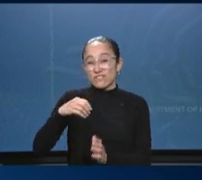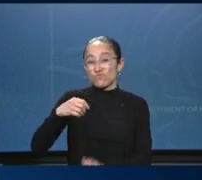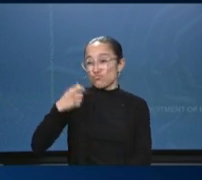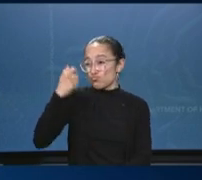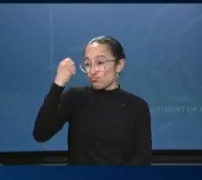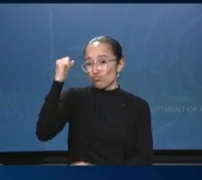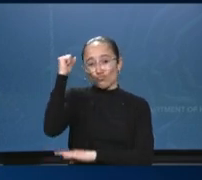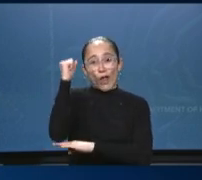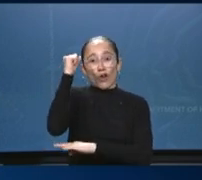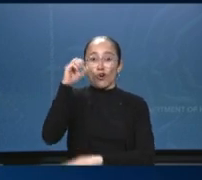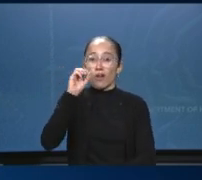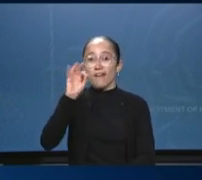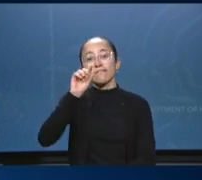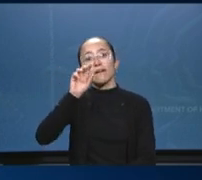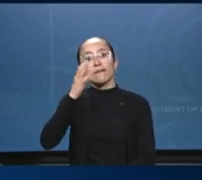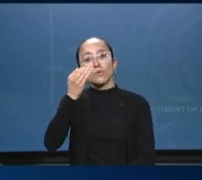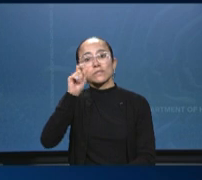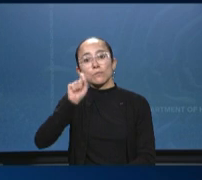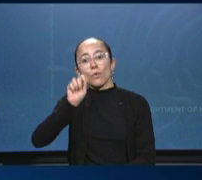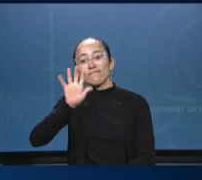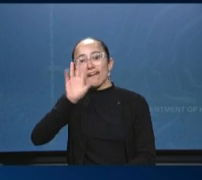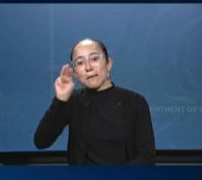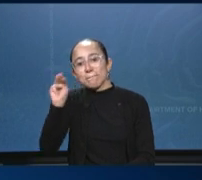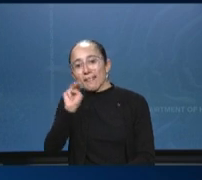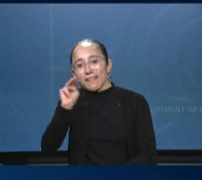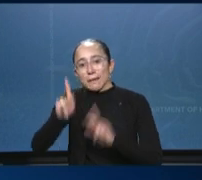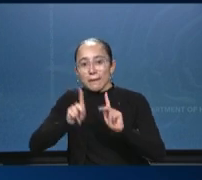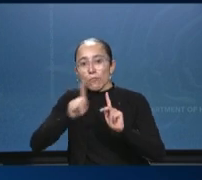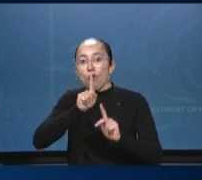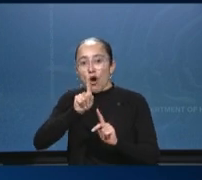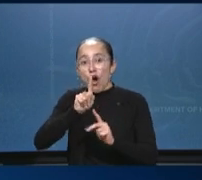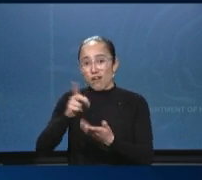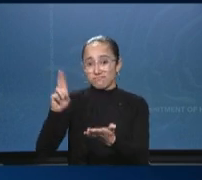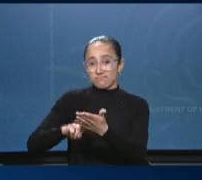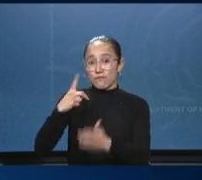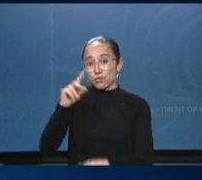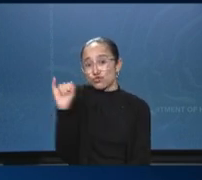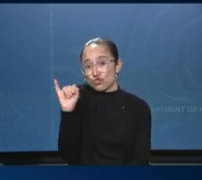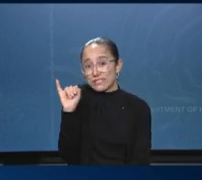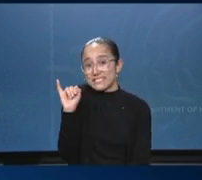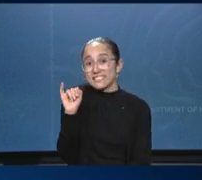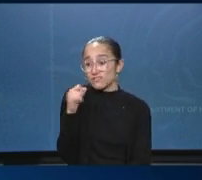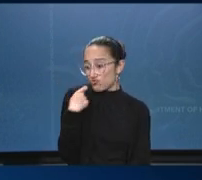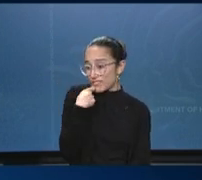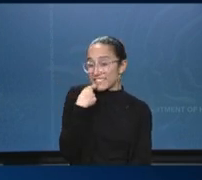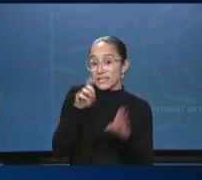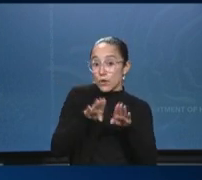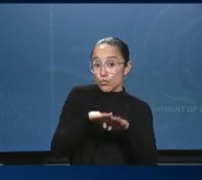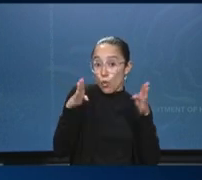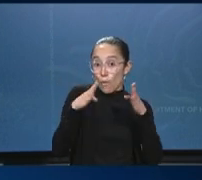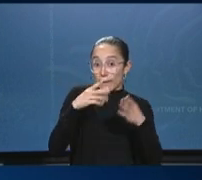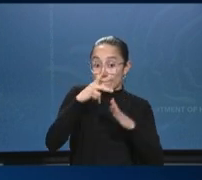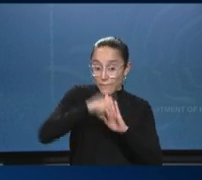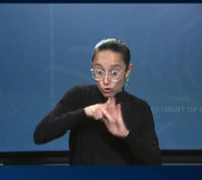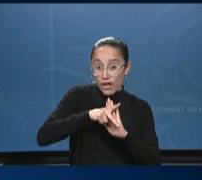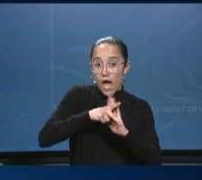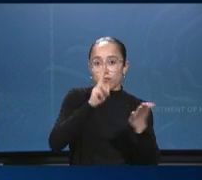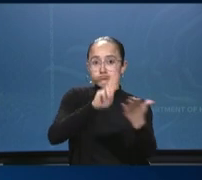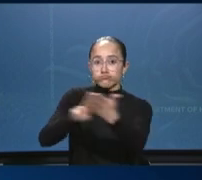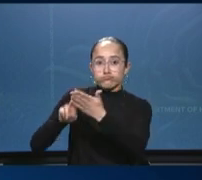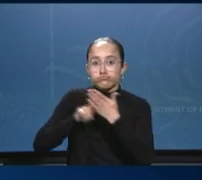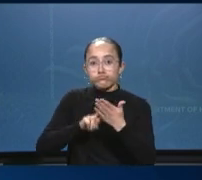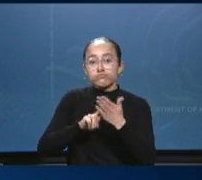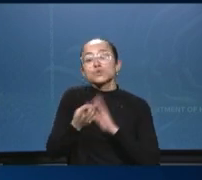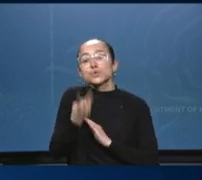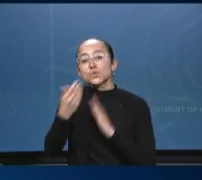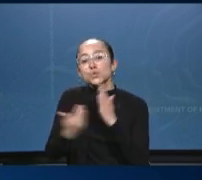people signed up for coverage through the health insurance marketplaces during the recent open enrollment period. two new states